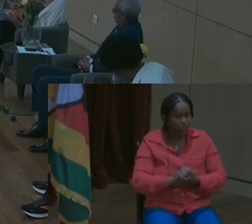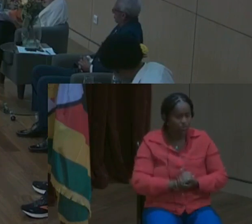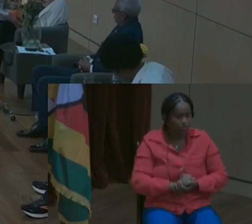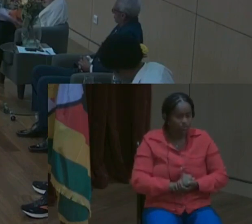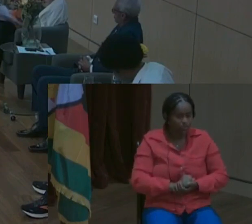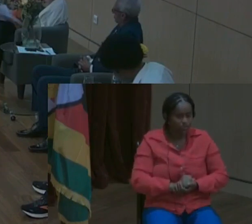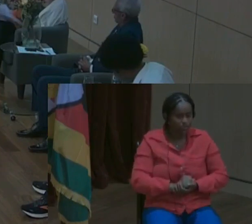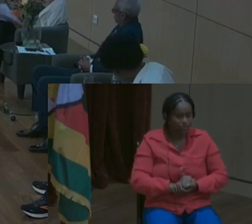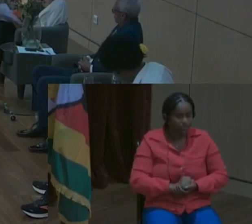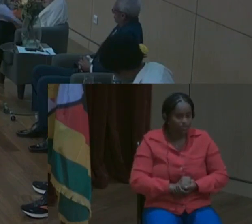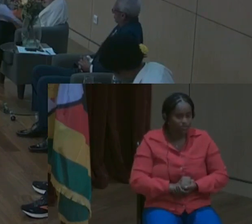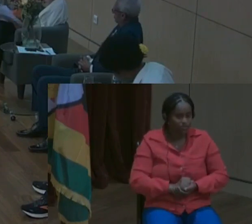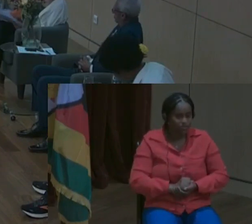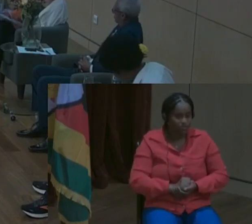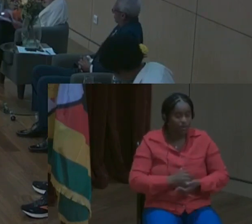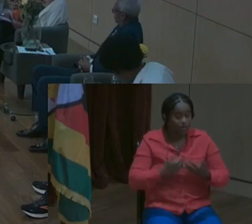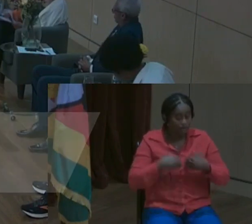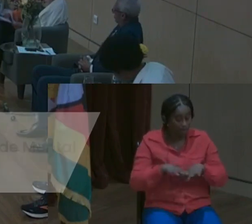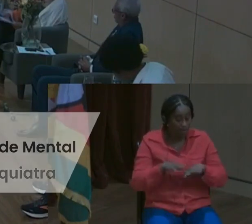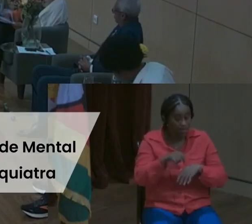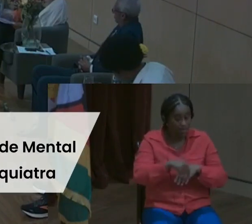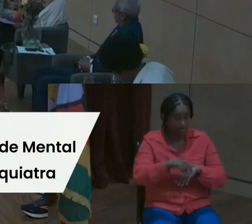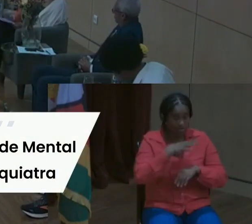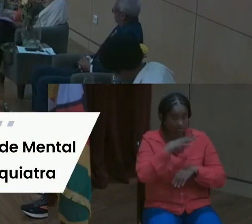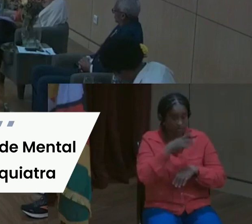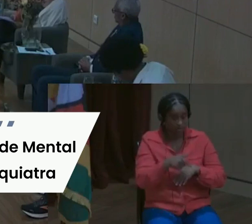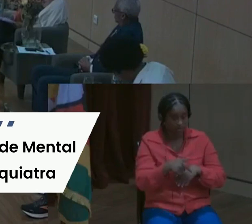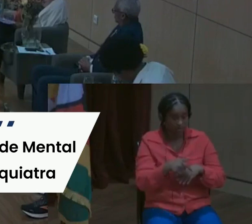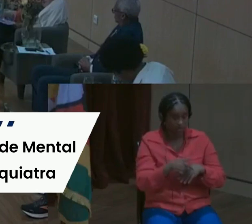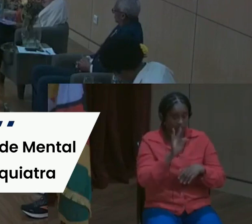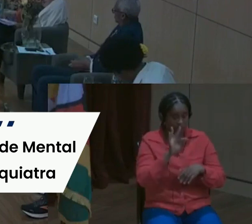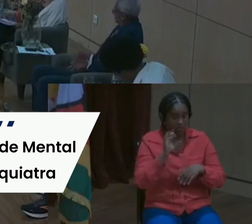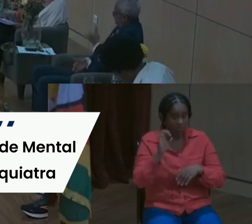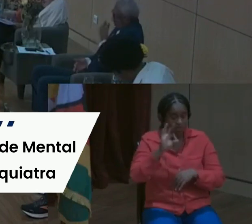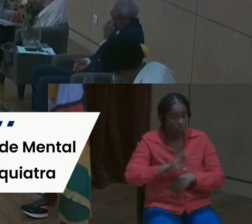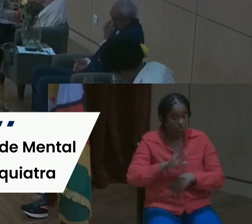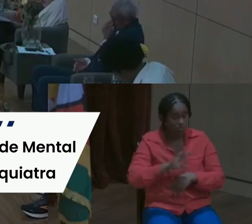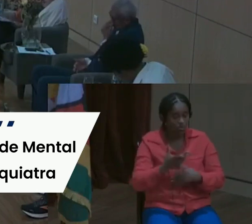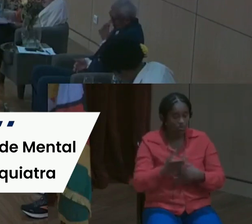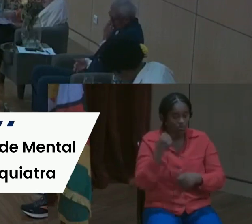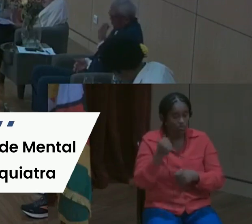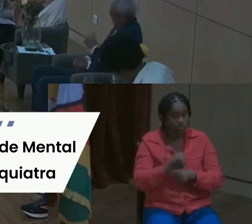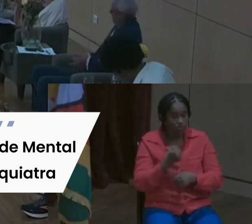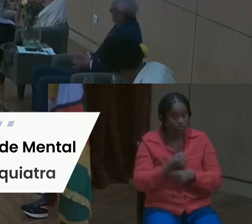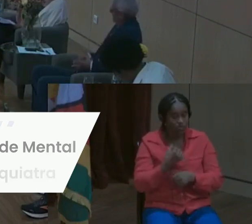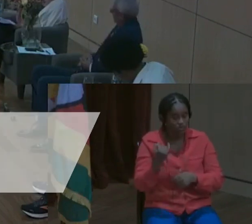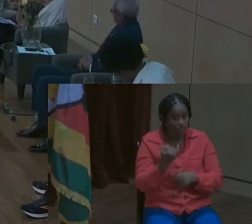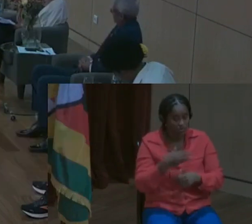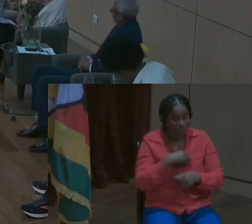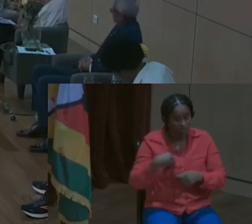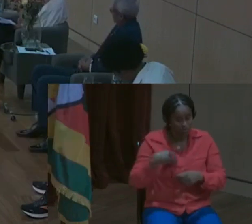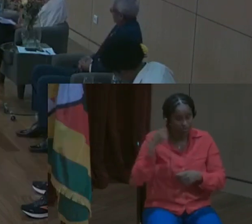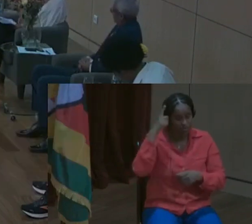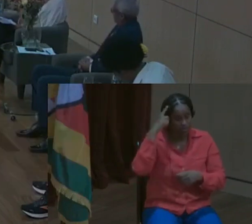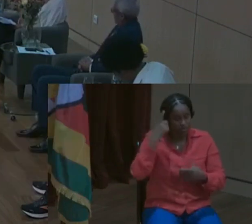health workforce is what is improved by 14%, but the primary healthcare workforce has improved significantly. So a lot of countries are now training their doctors,